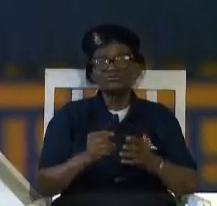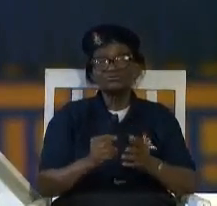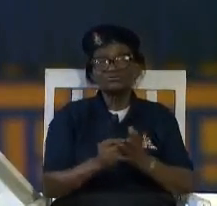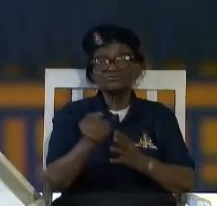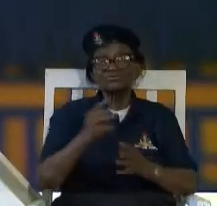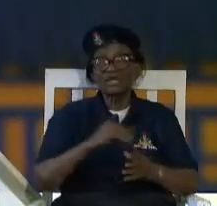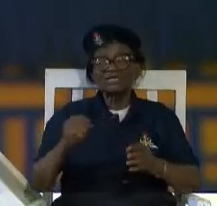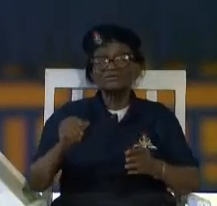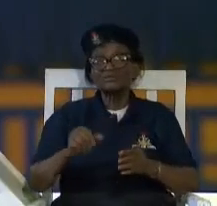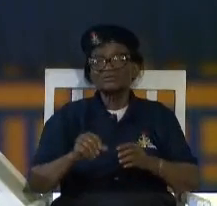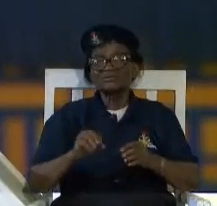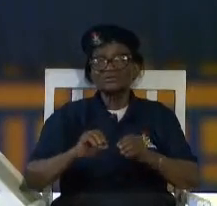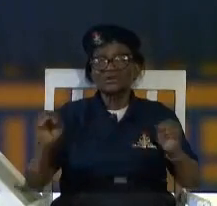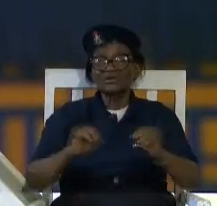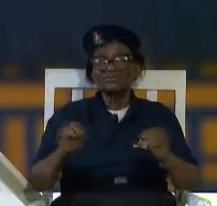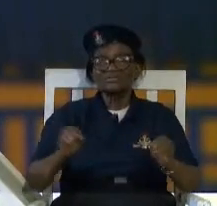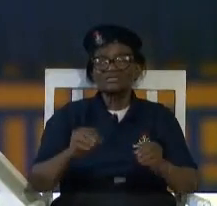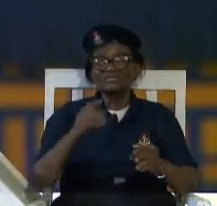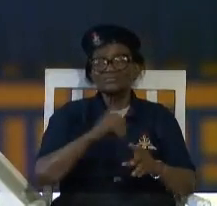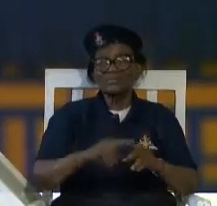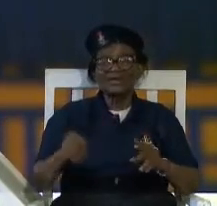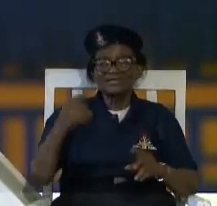It will be up to you to receive them.